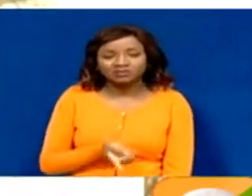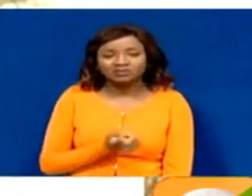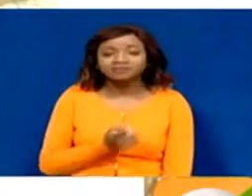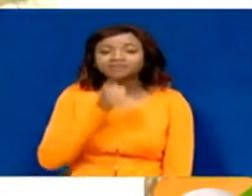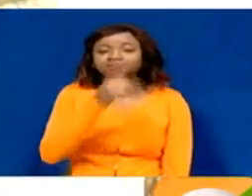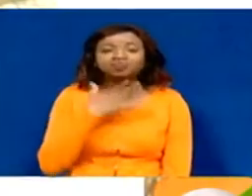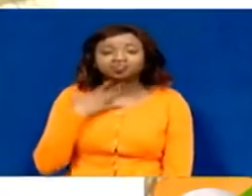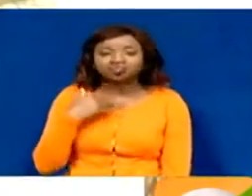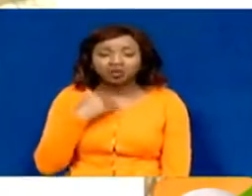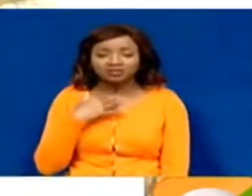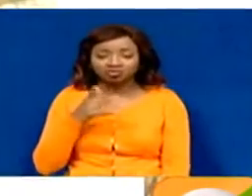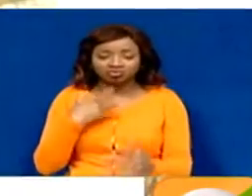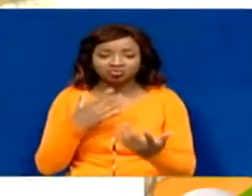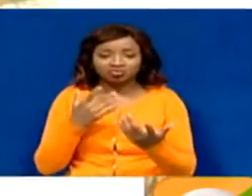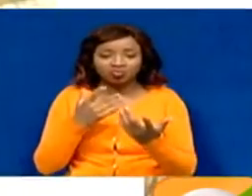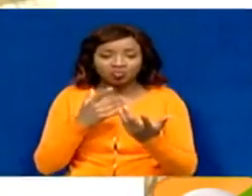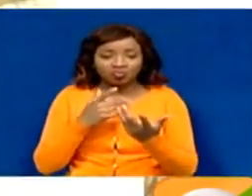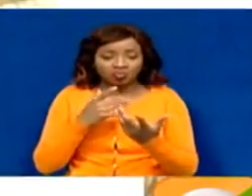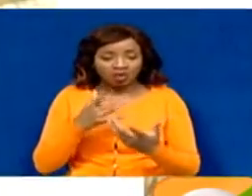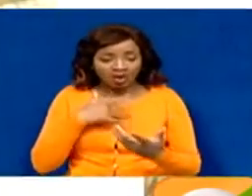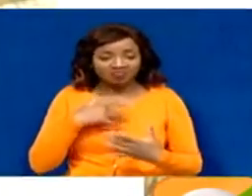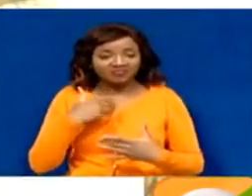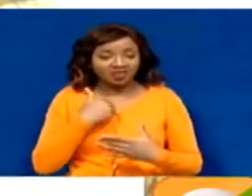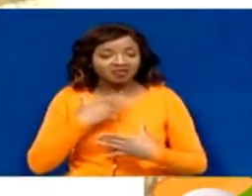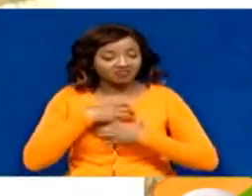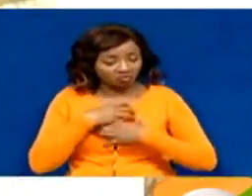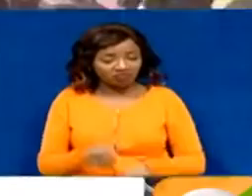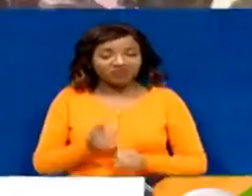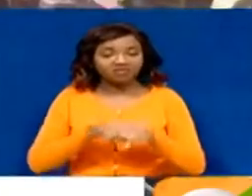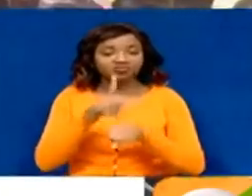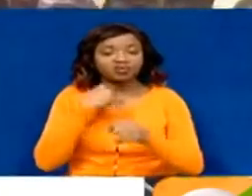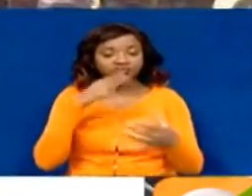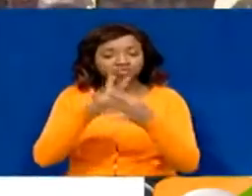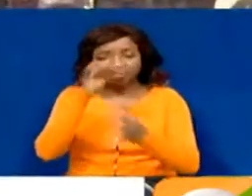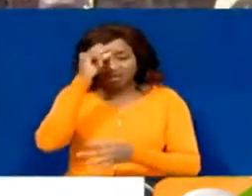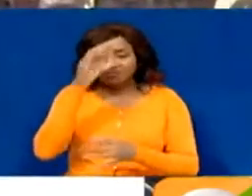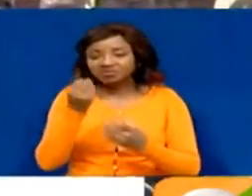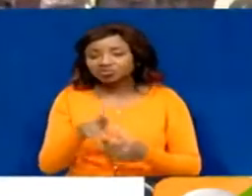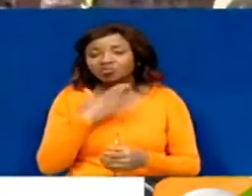You want to crawl into government or you want to walk into government with dignity?